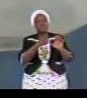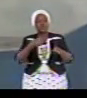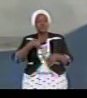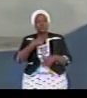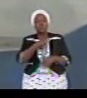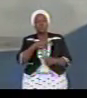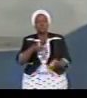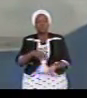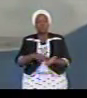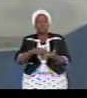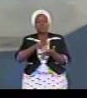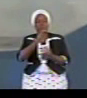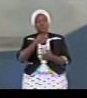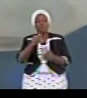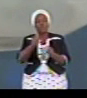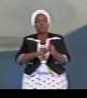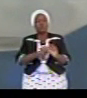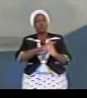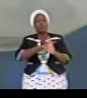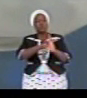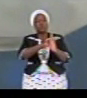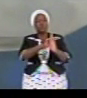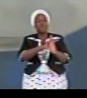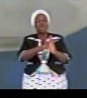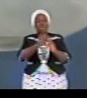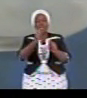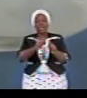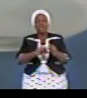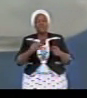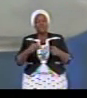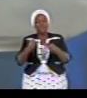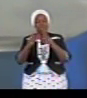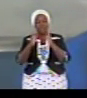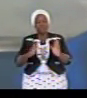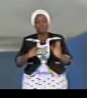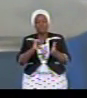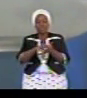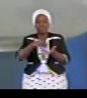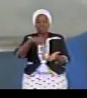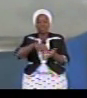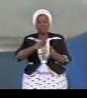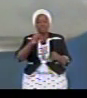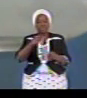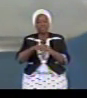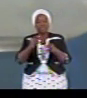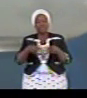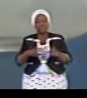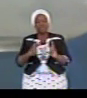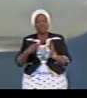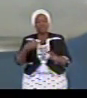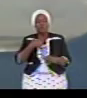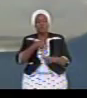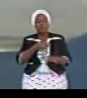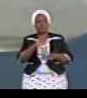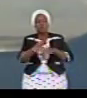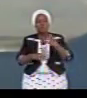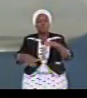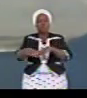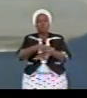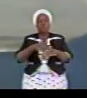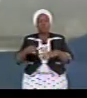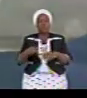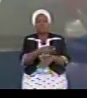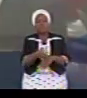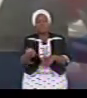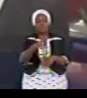hurdle. Every enemy that stands in the way will walk over them and still